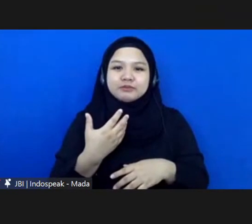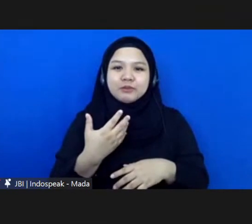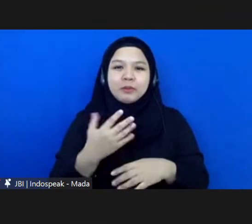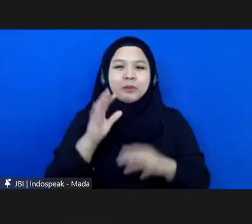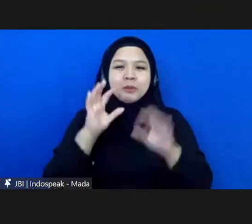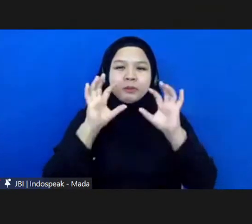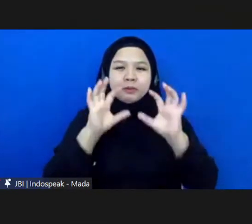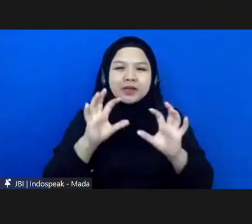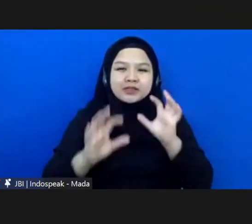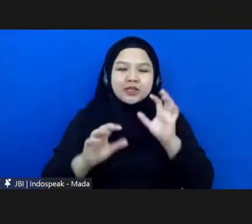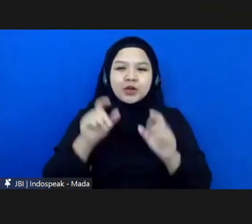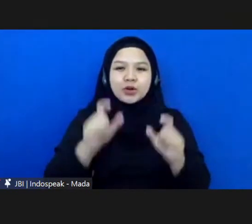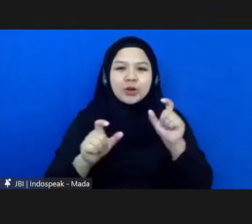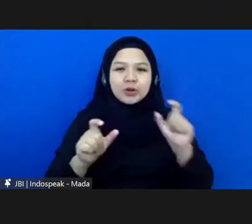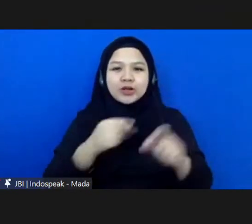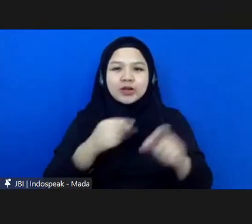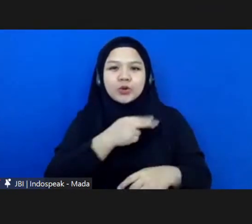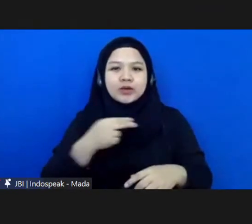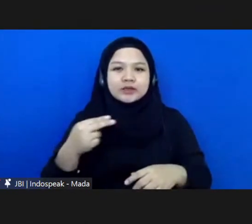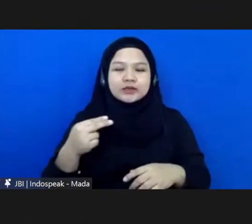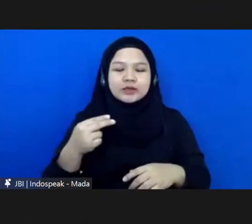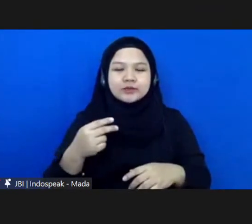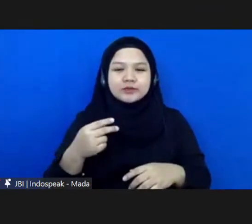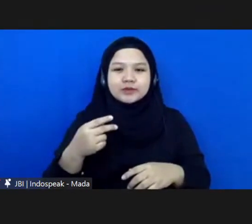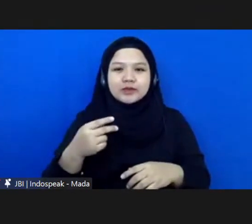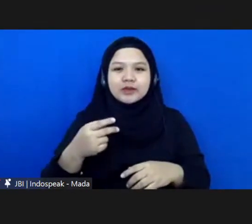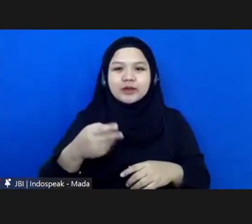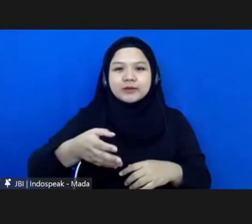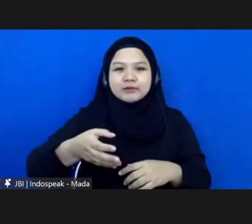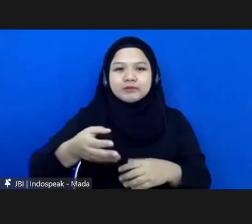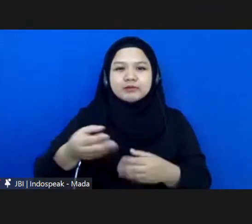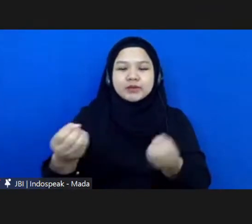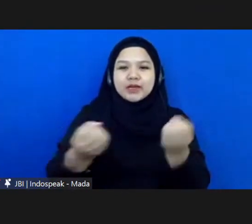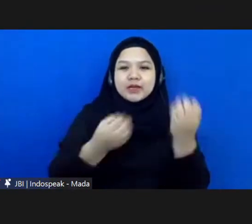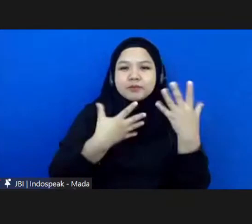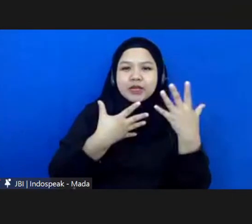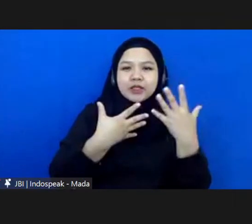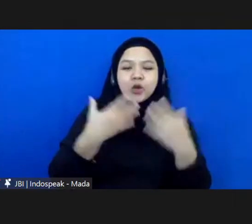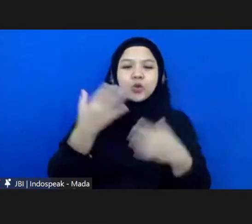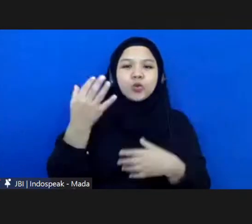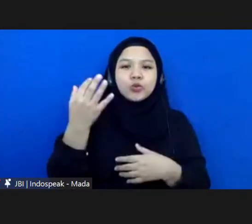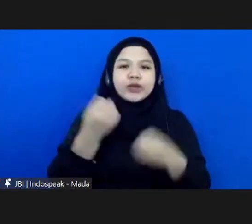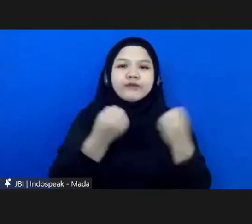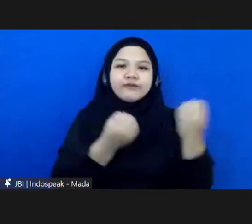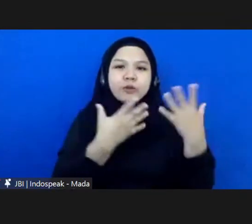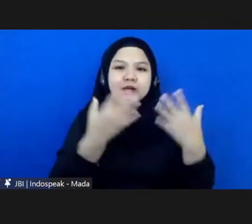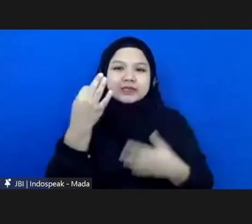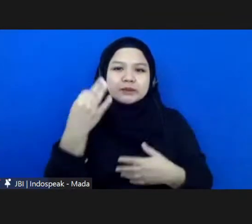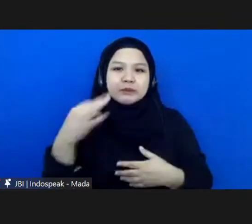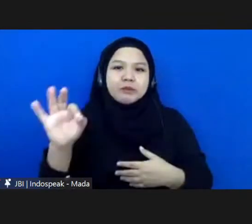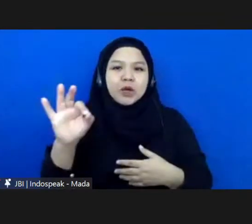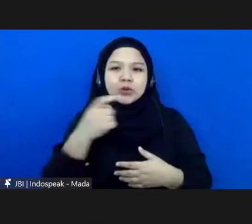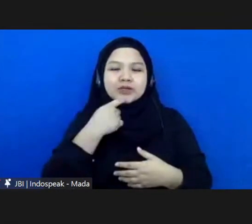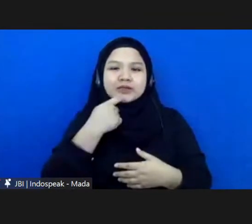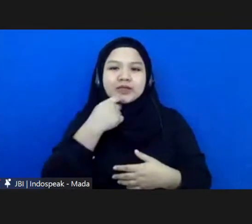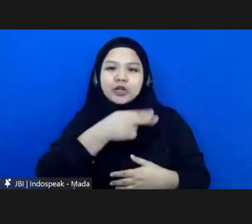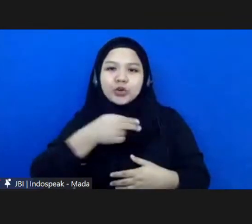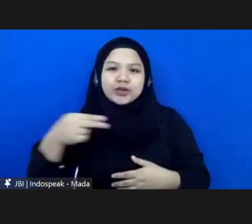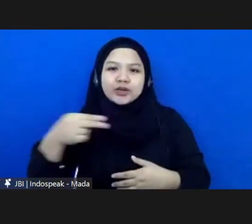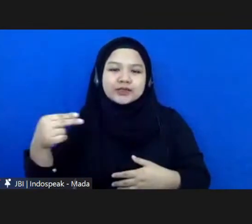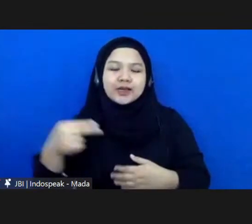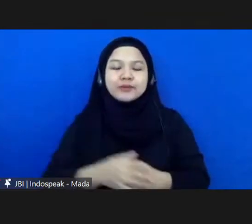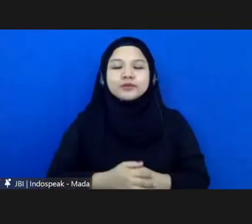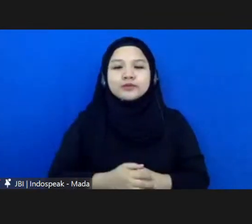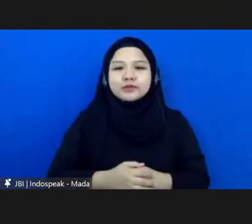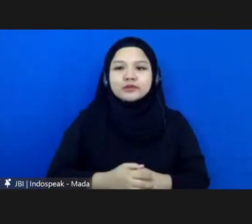Indonesia updates throughout my career. So it really is such a great pleasure to be with you on